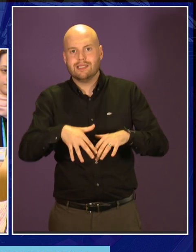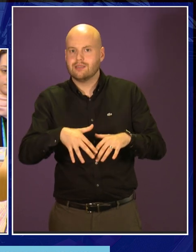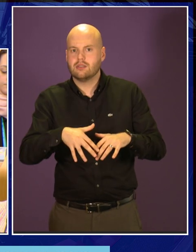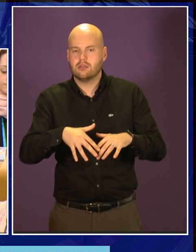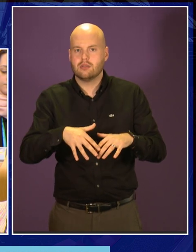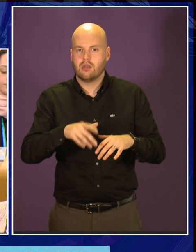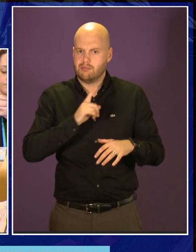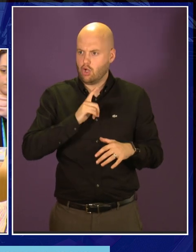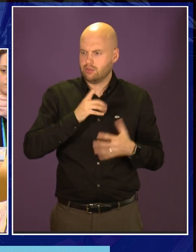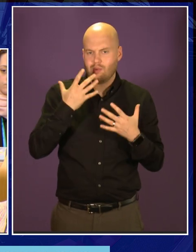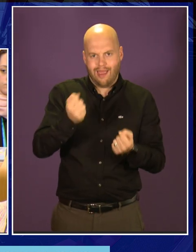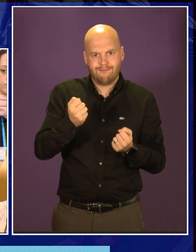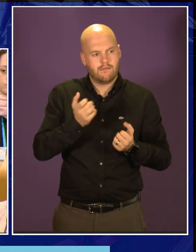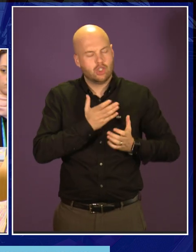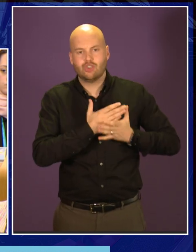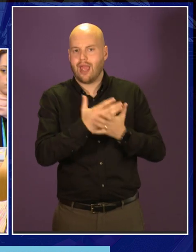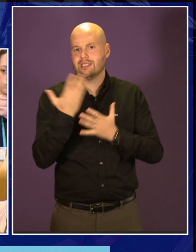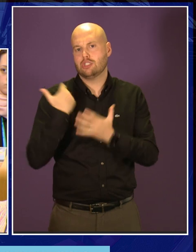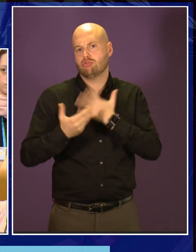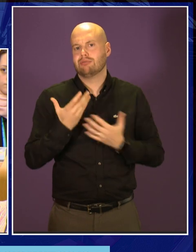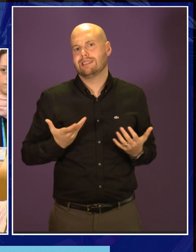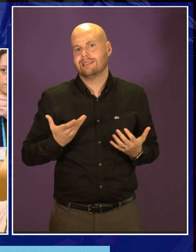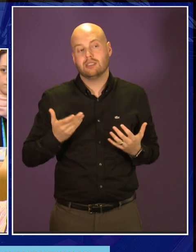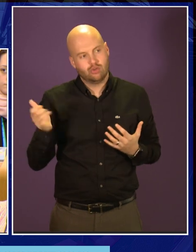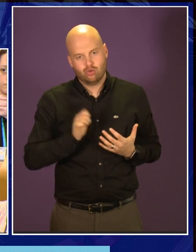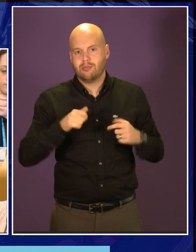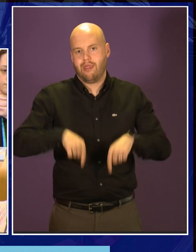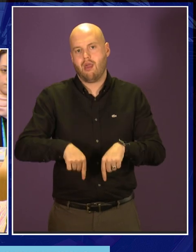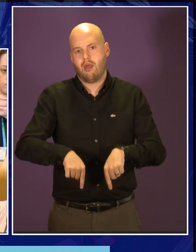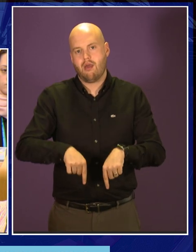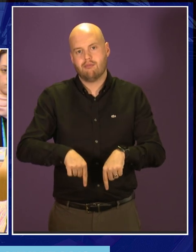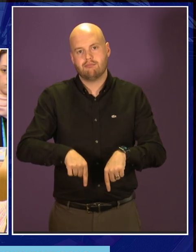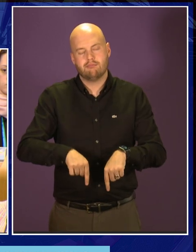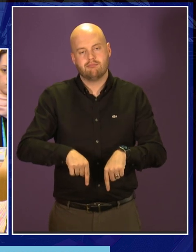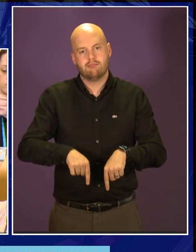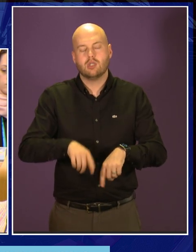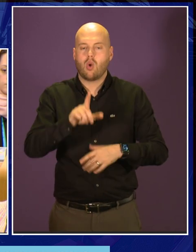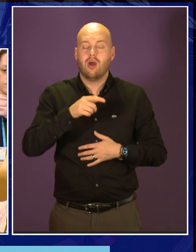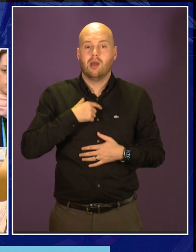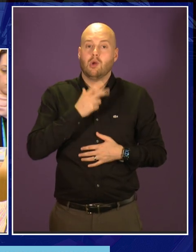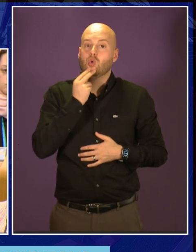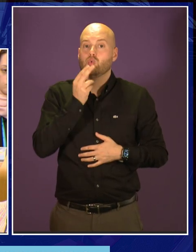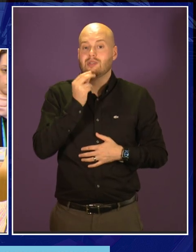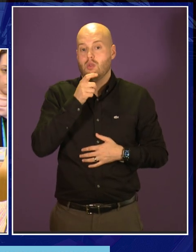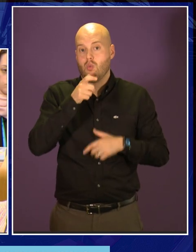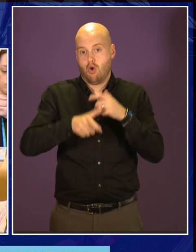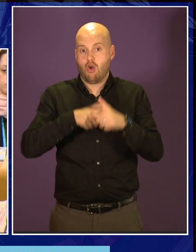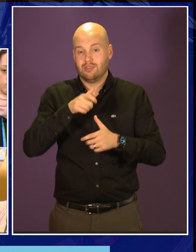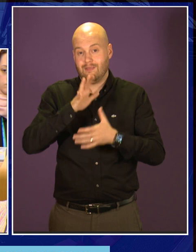history. I end by saying and repeating the words of the Song of the